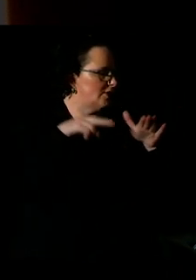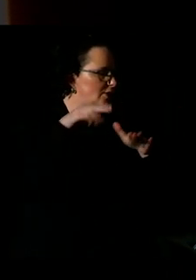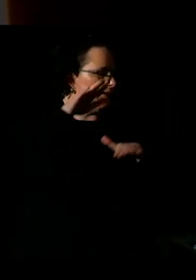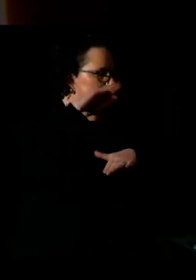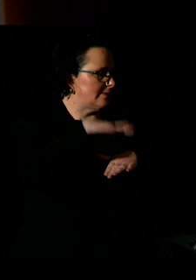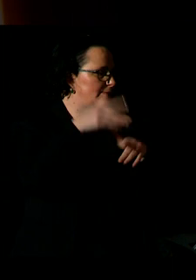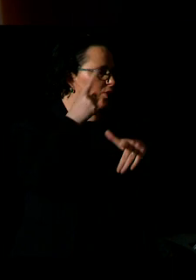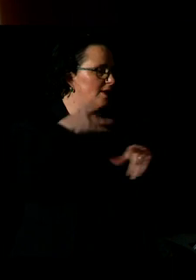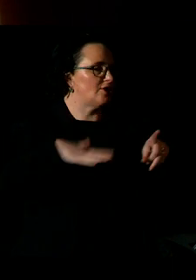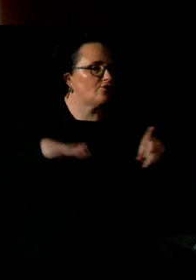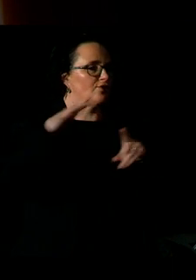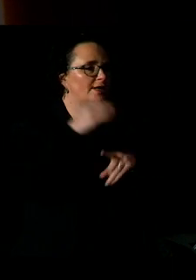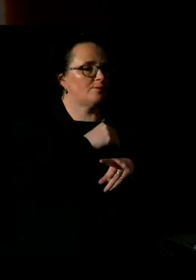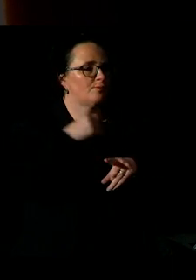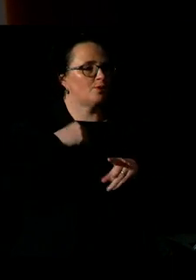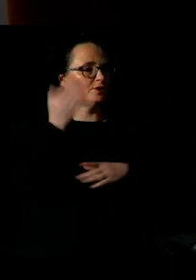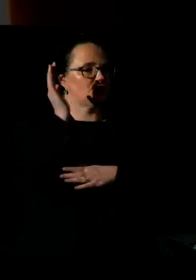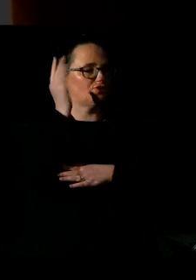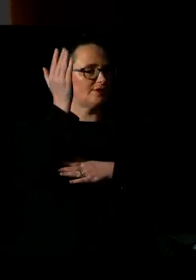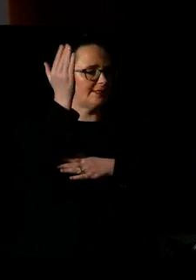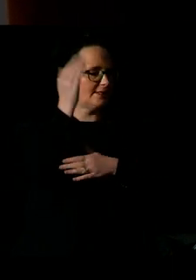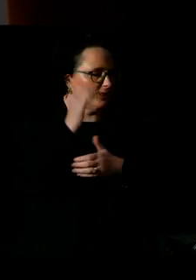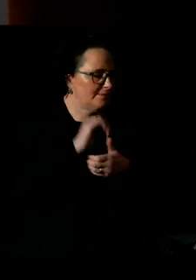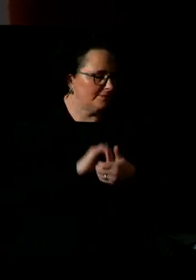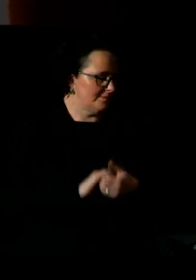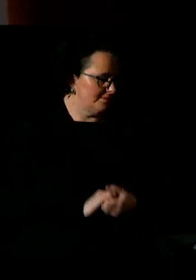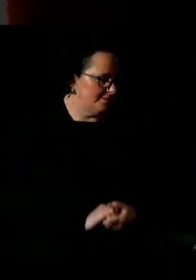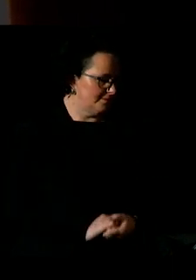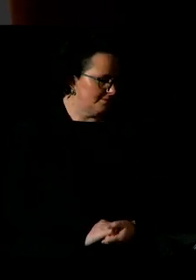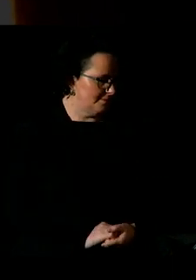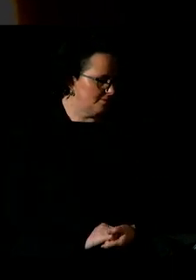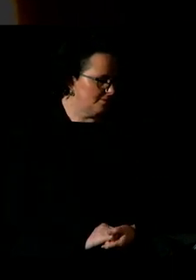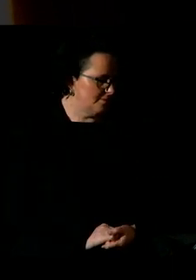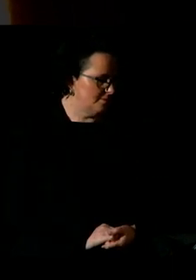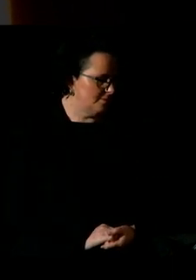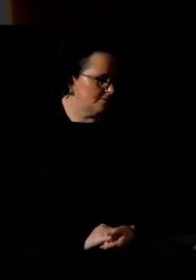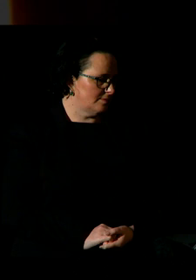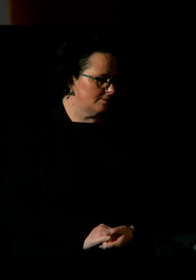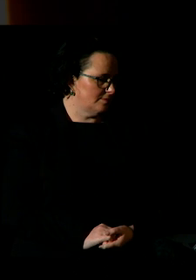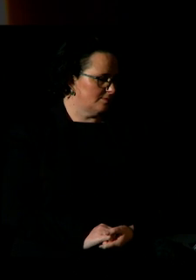Thank you.